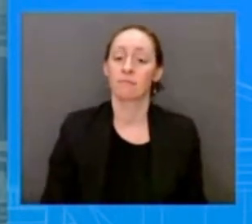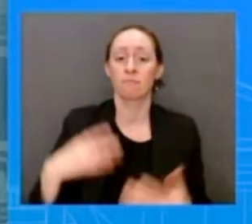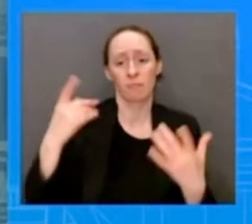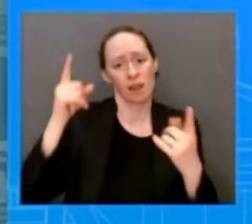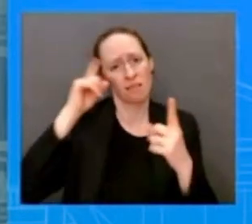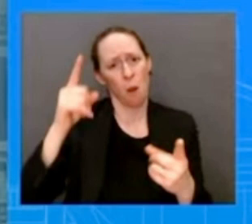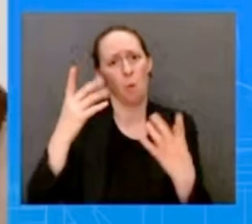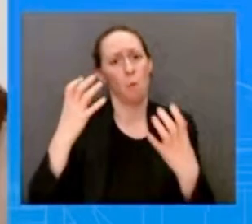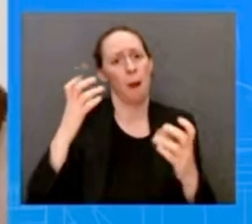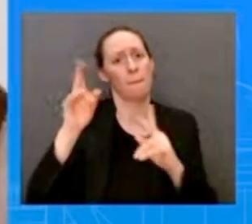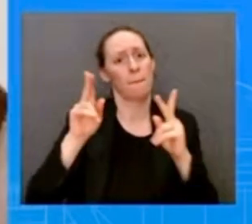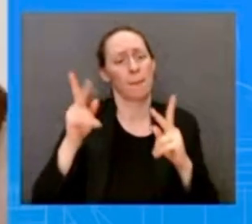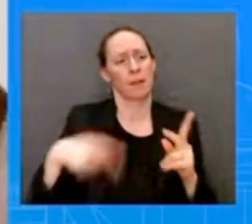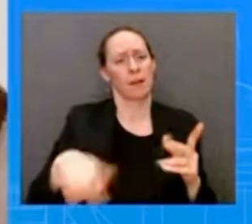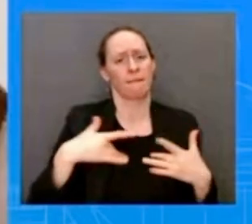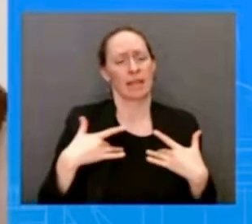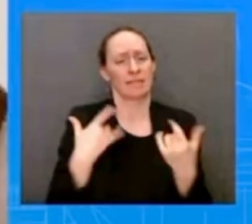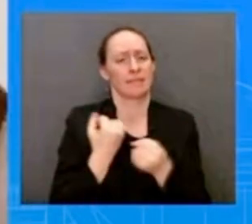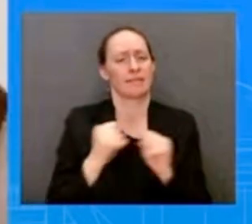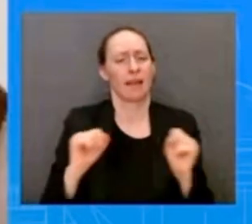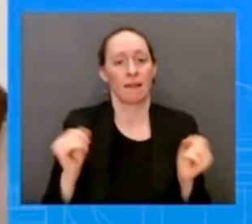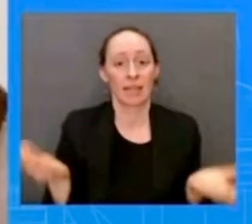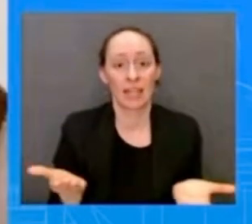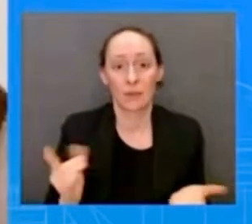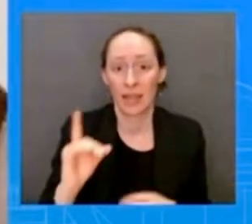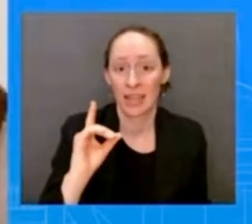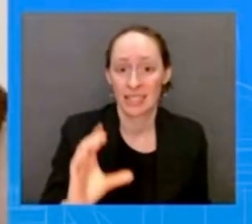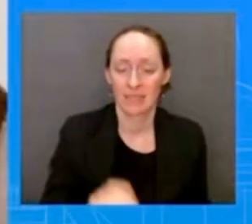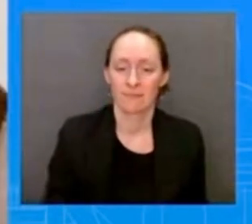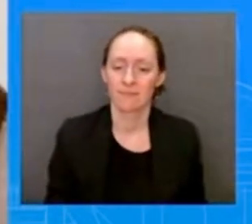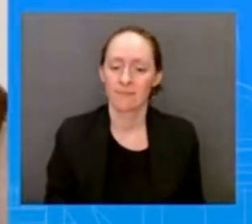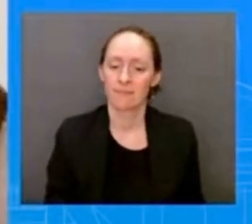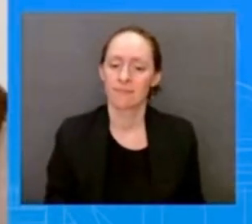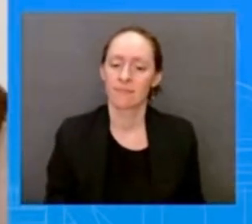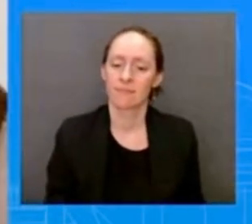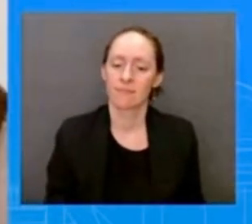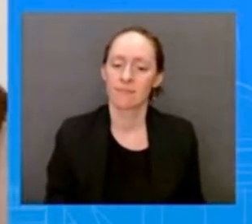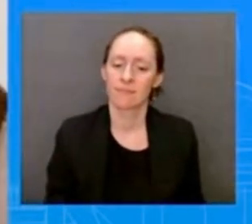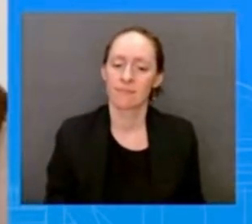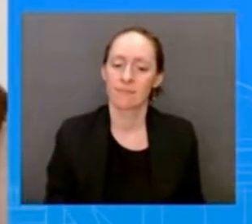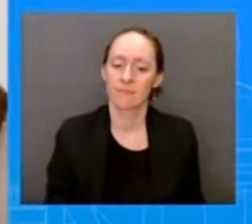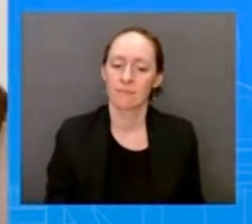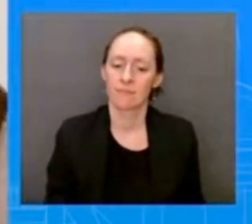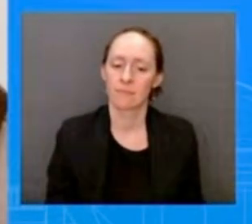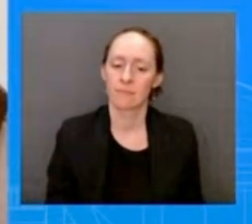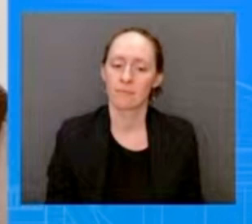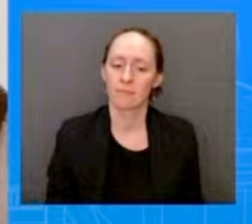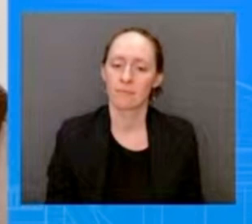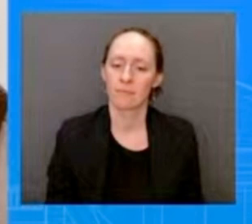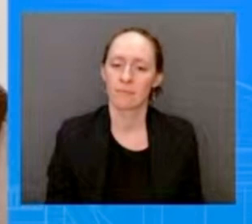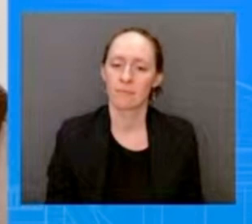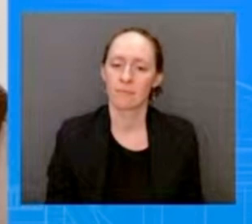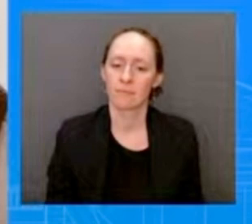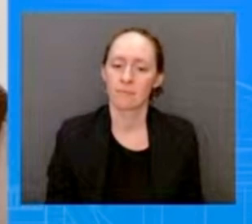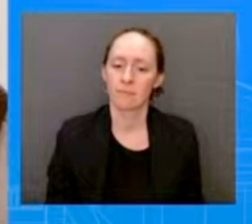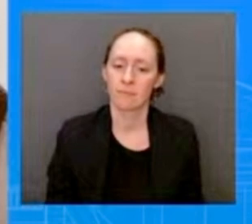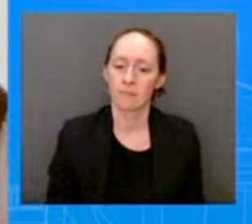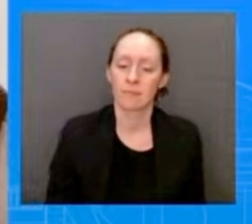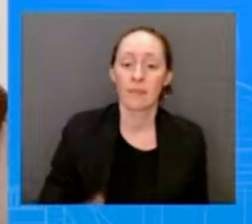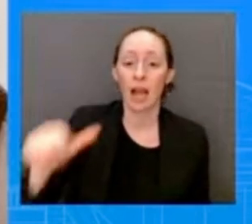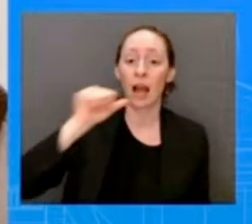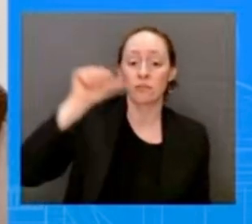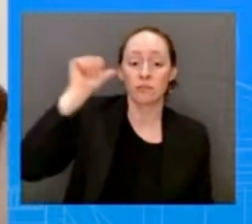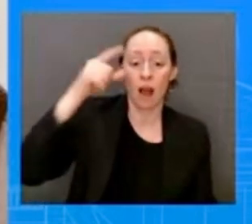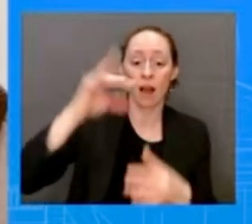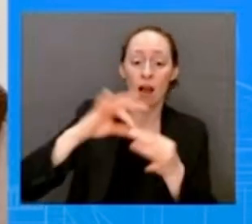you one separate question, sure. If I can, then I apologize. Thanks for letting me follow up. The president, yesterday from the podium, you said that there was no other plan. The president was focused on the plan that exists